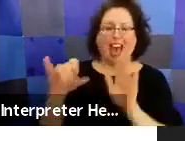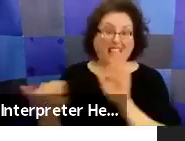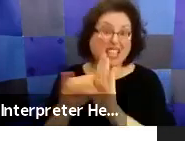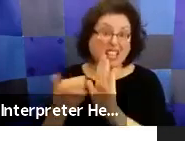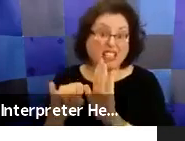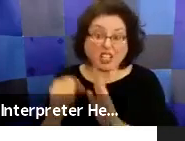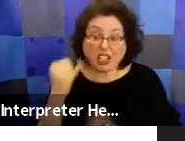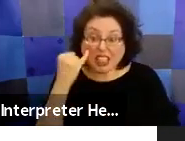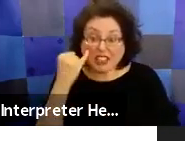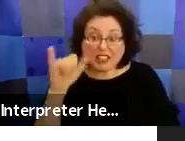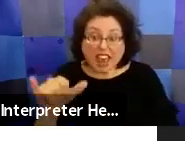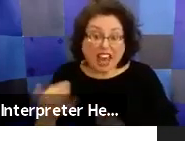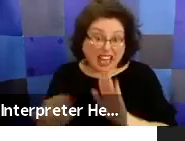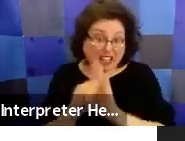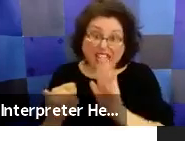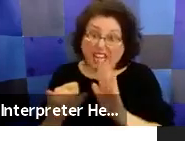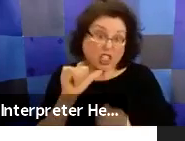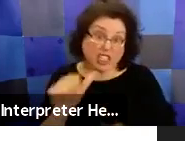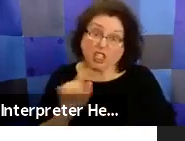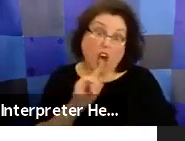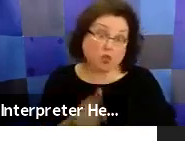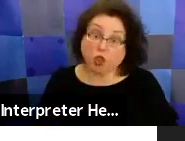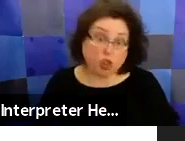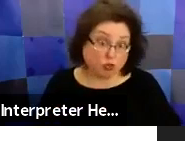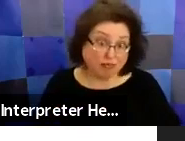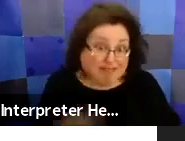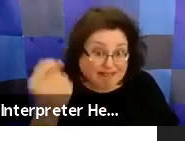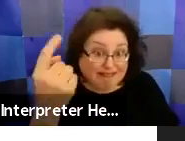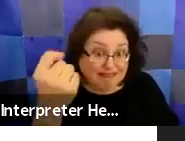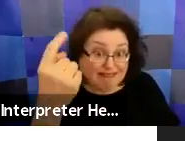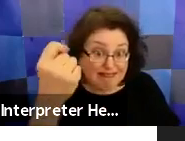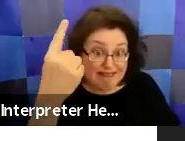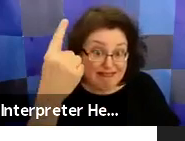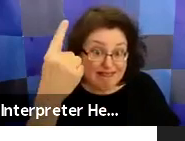that identification isn't true. Next slide.